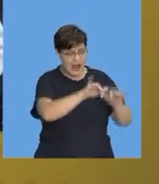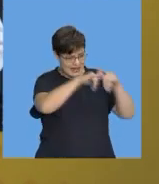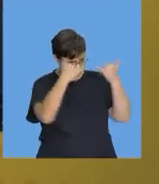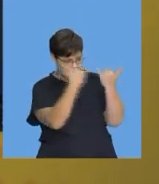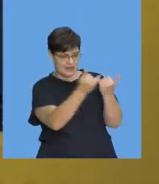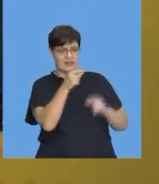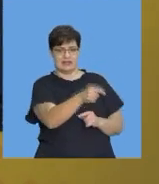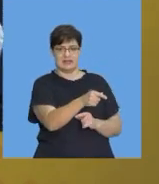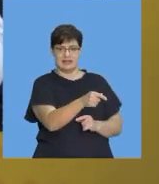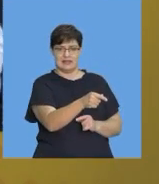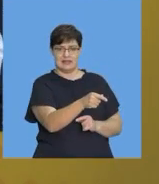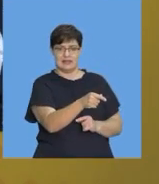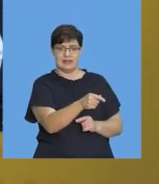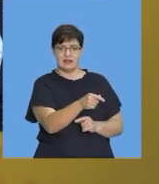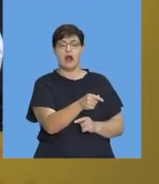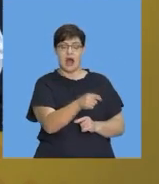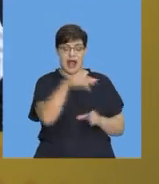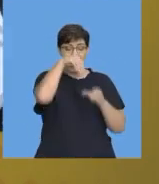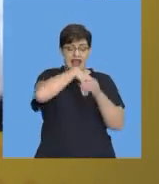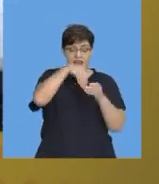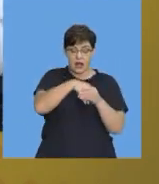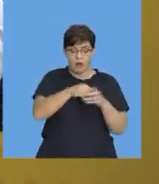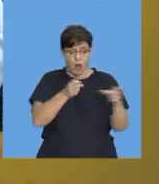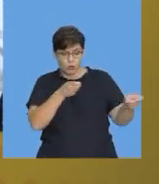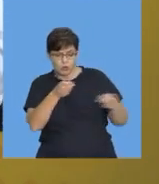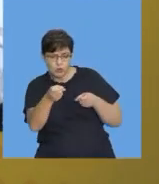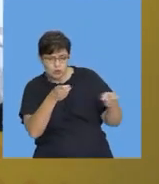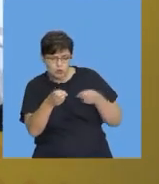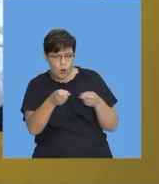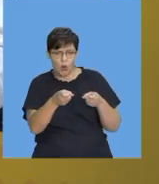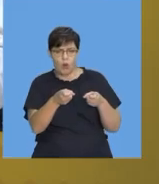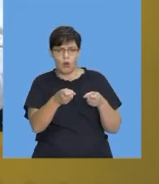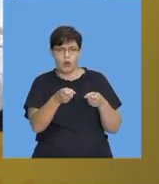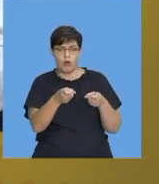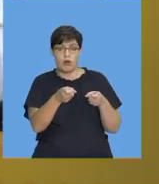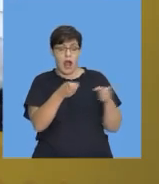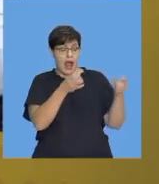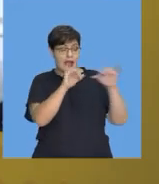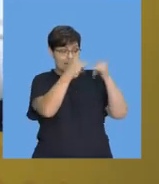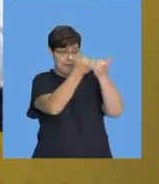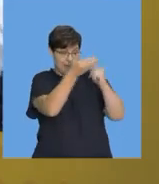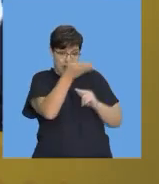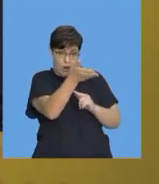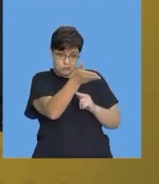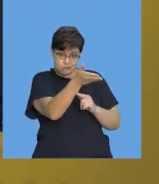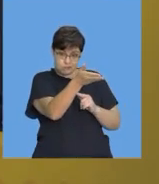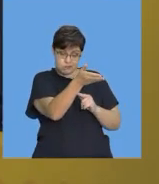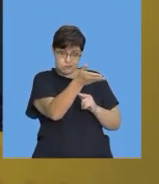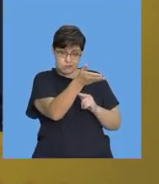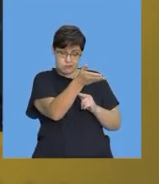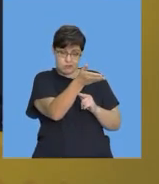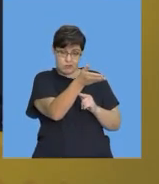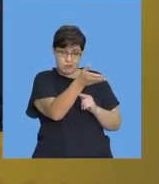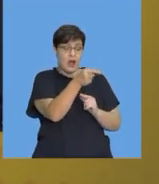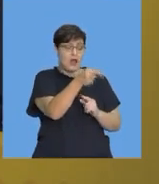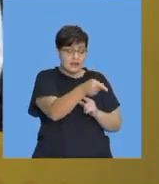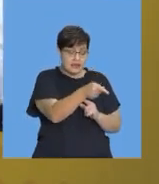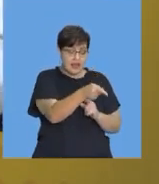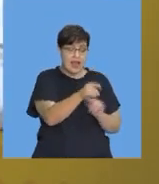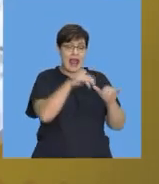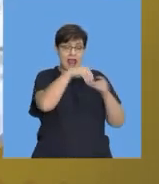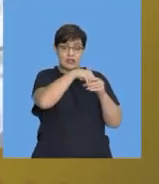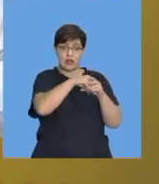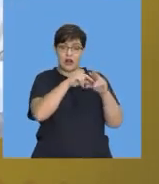what? Internal control measures within the company. And obviously, who do they report to? They report to